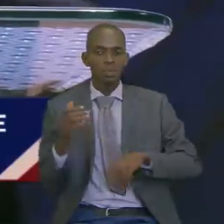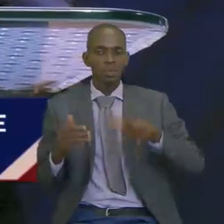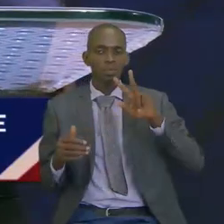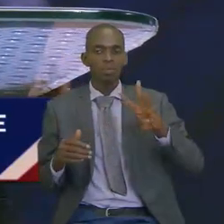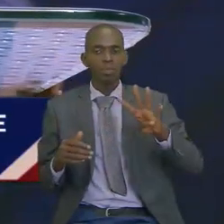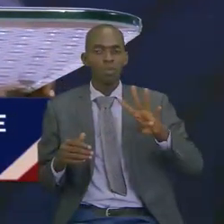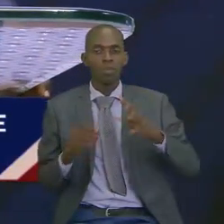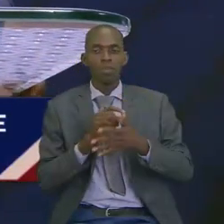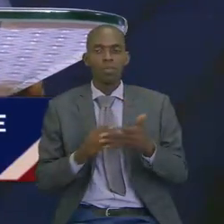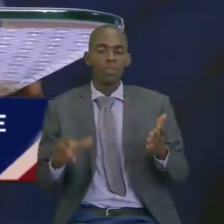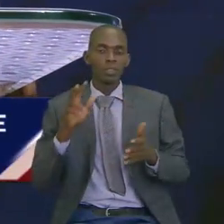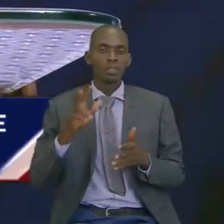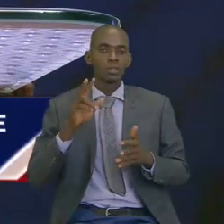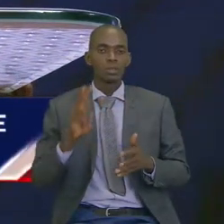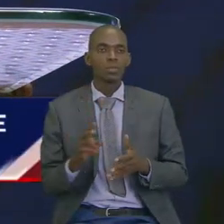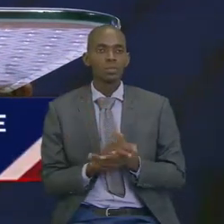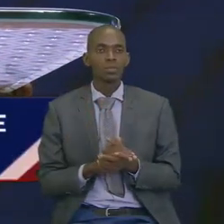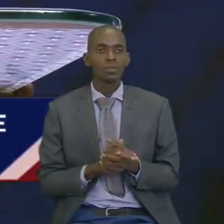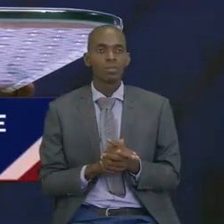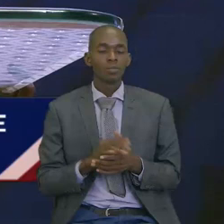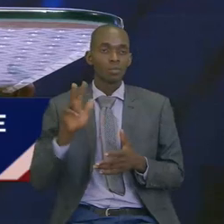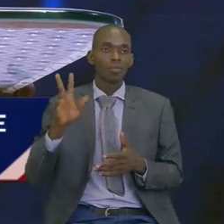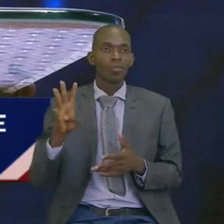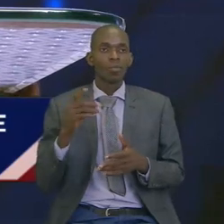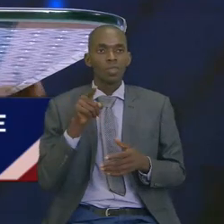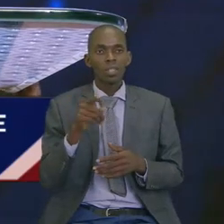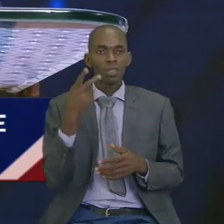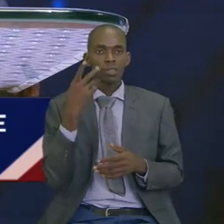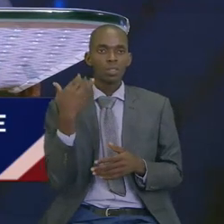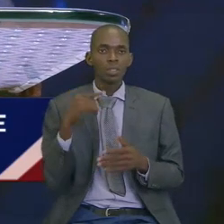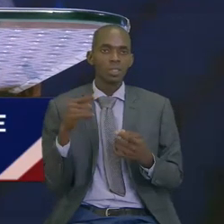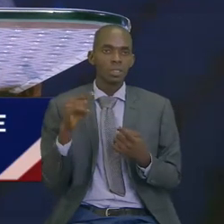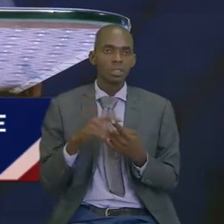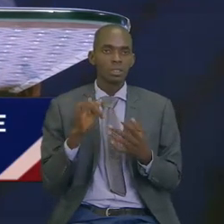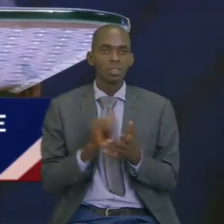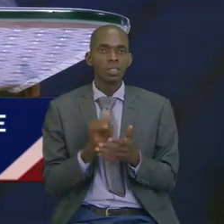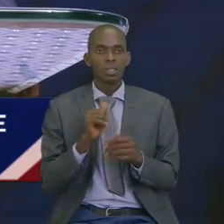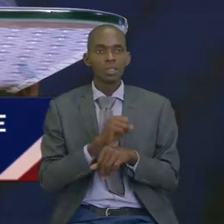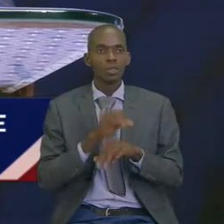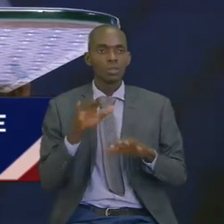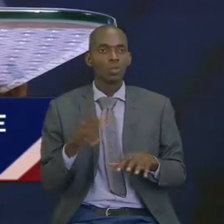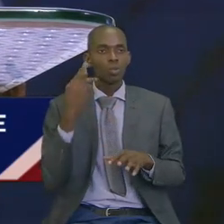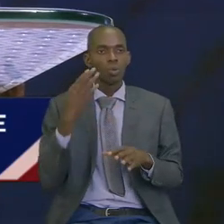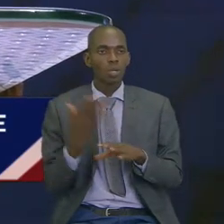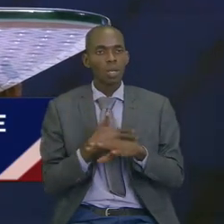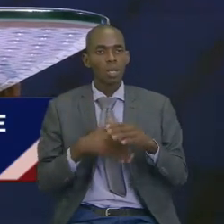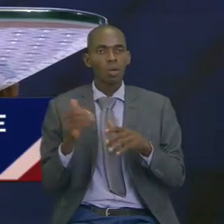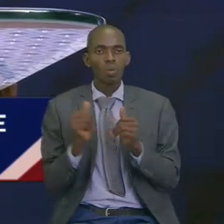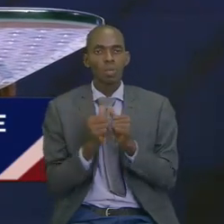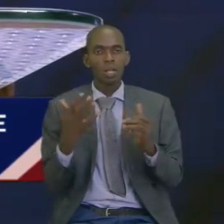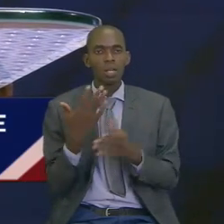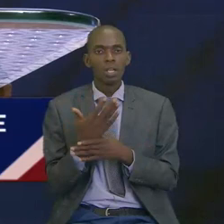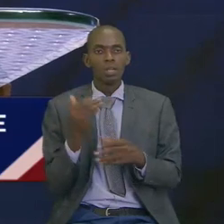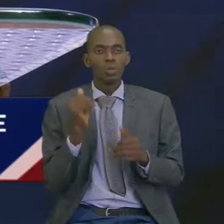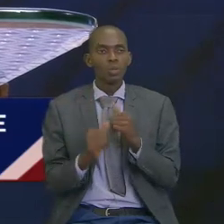a stone was cut out without hands, which smote the image upon his